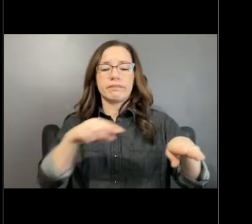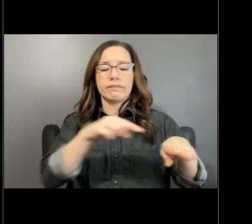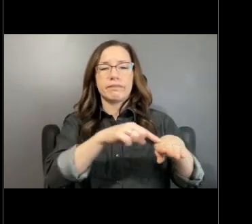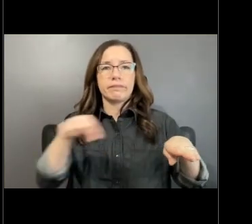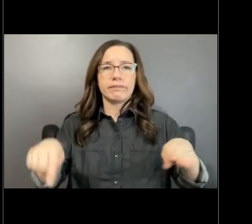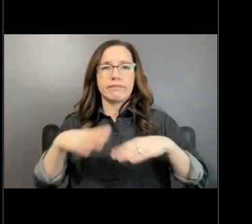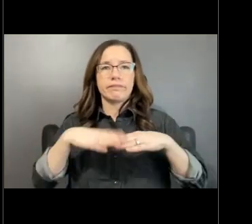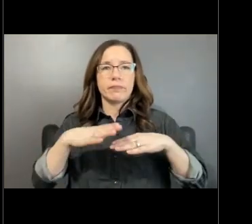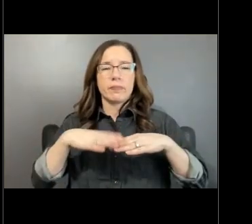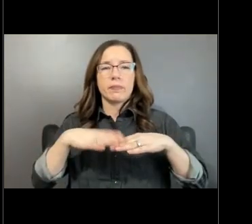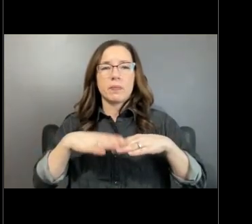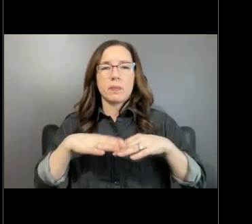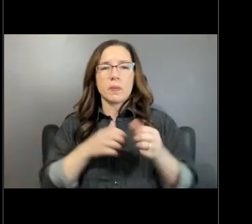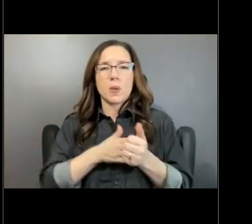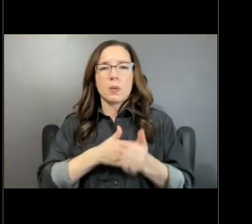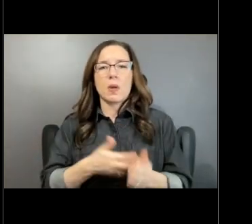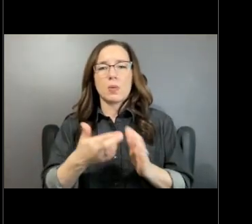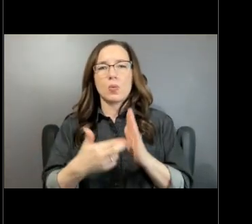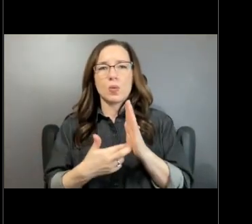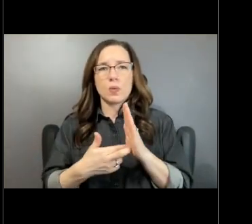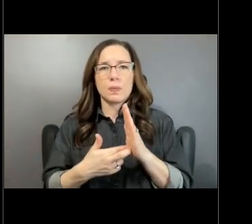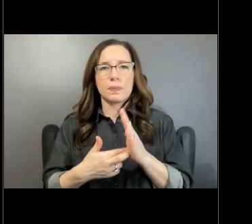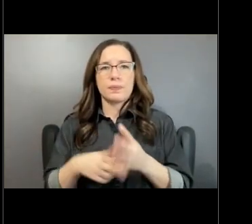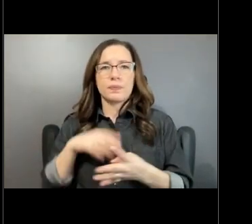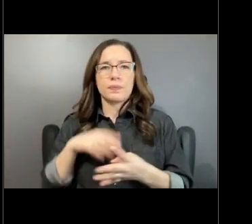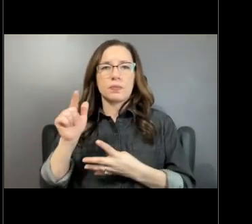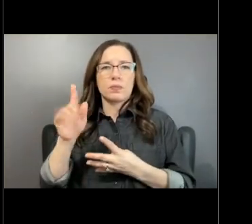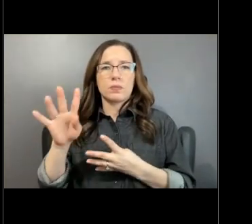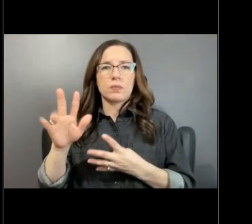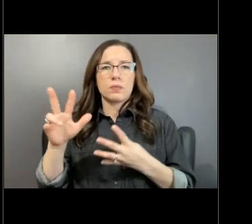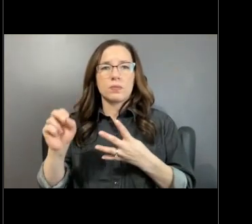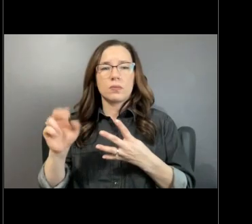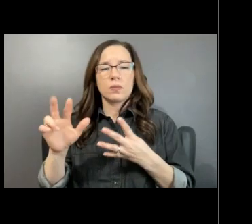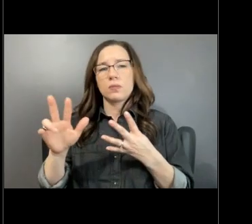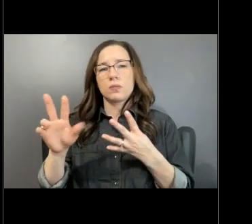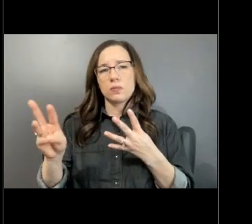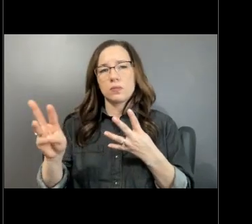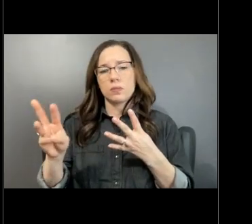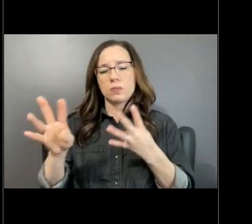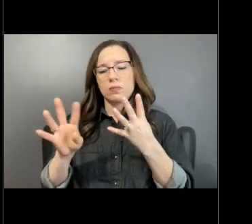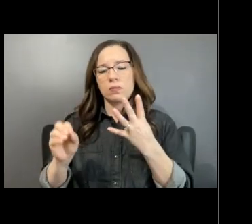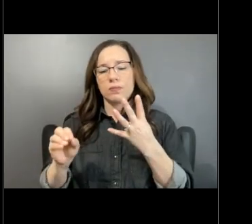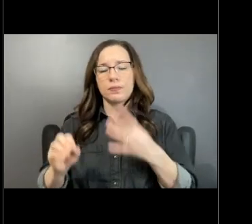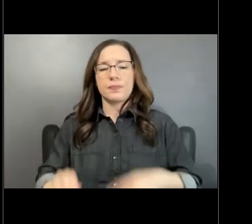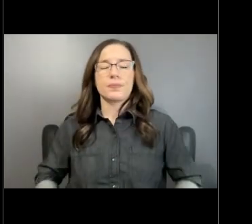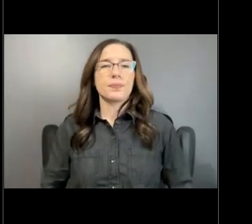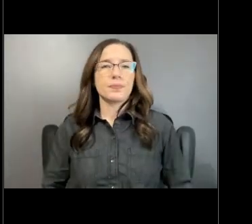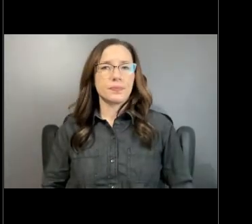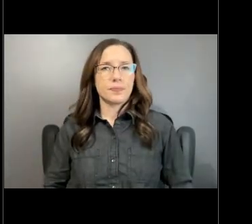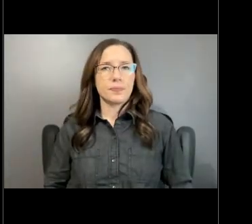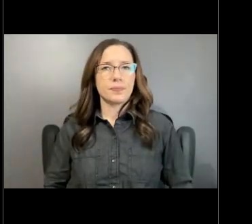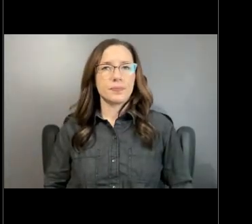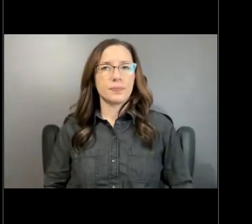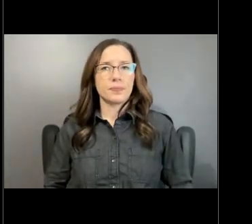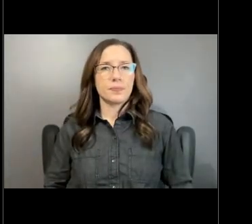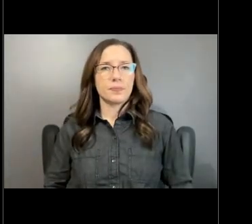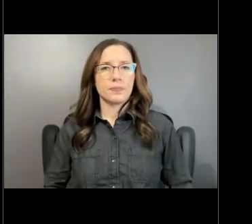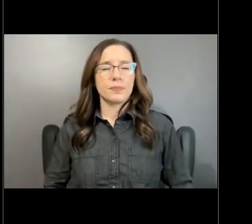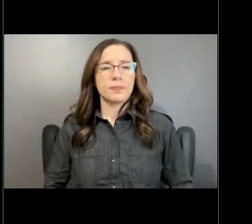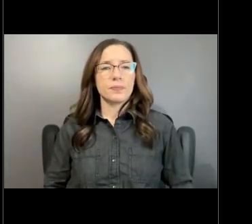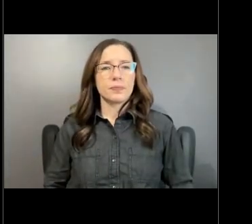with the guidelines? Option A, 24 inches, option B, 30 inches, option C, 36